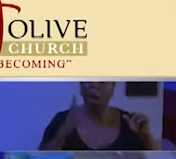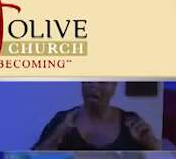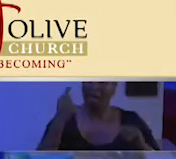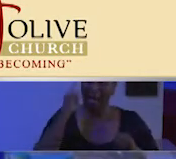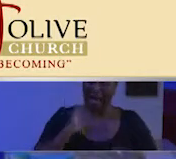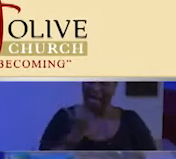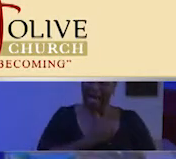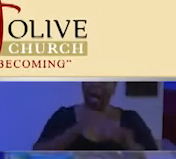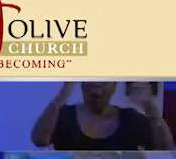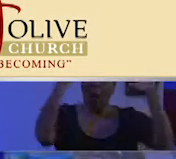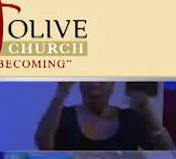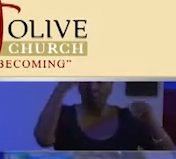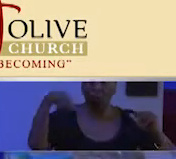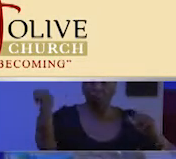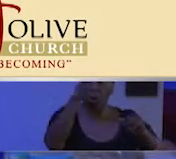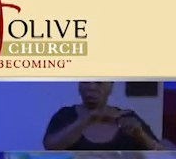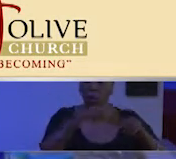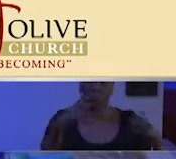unshaken.